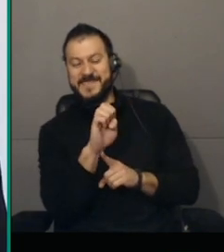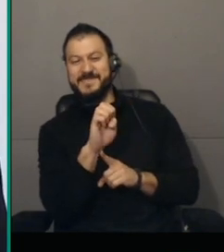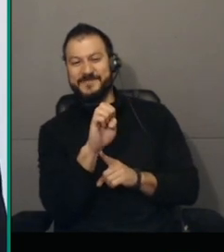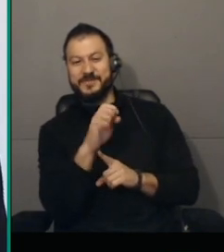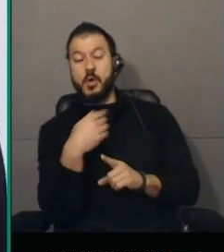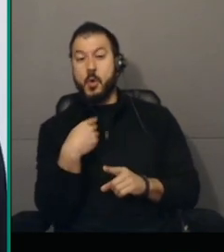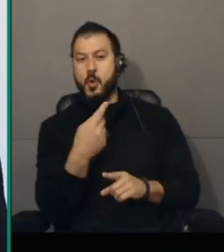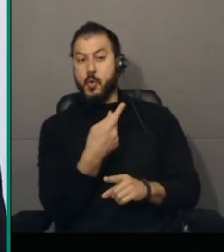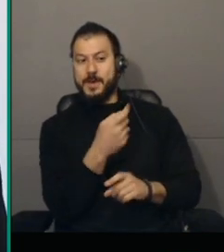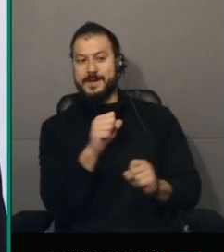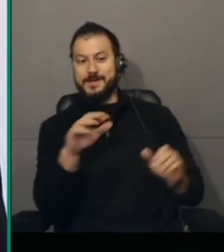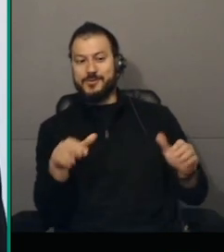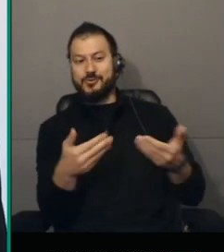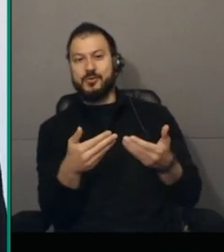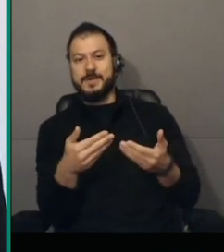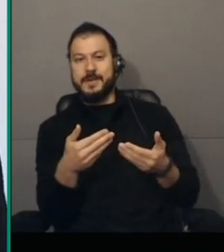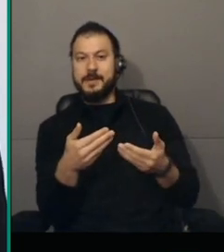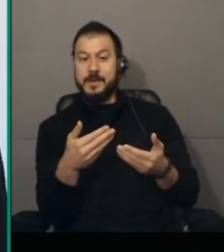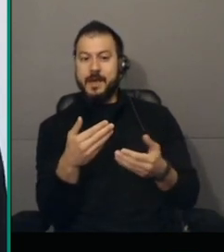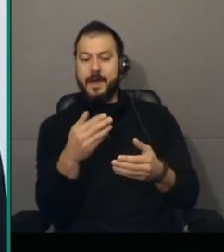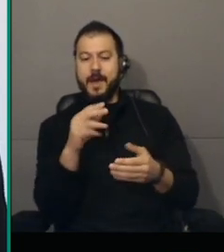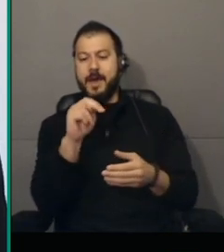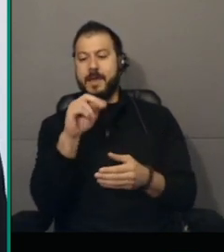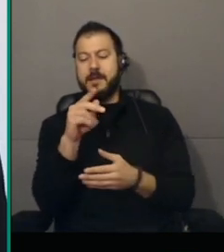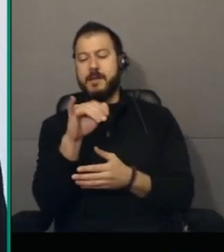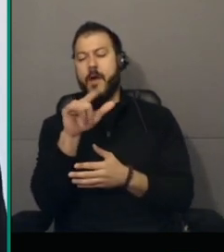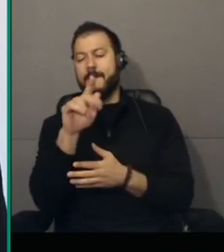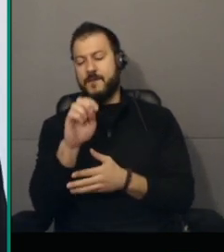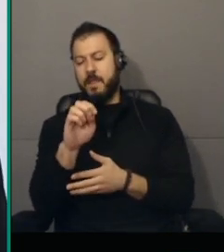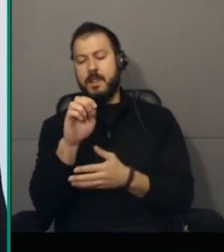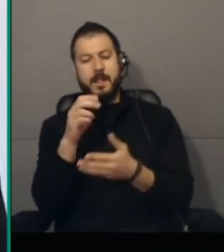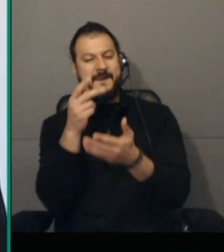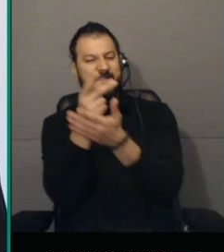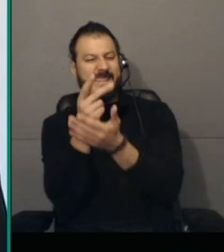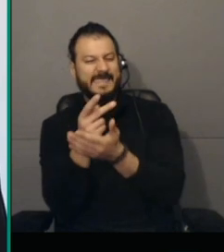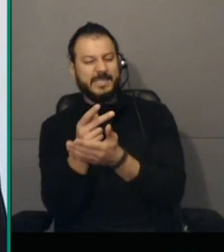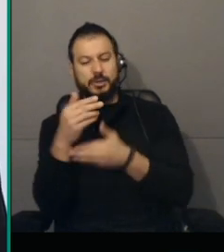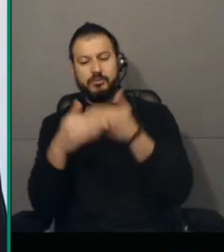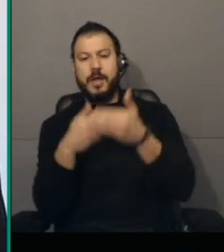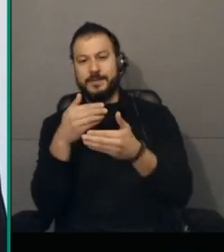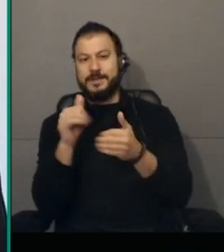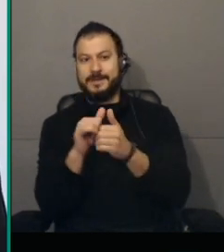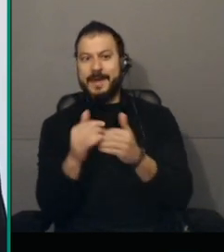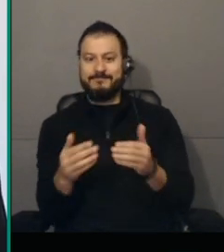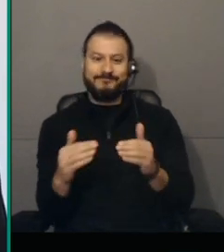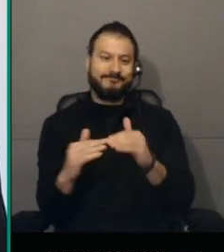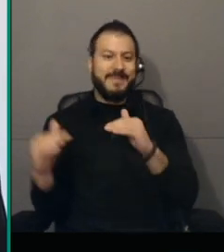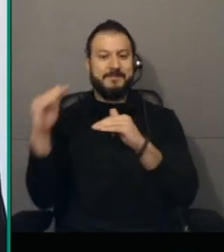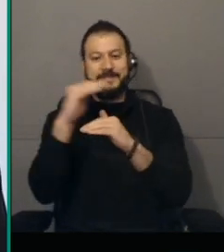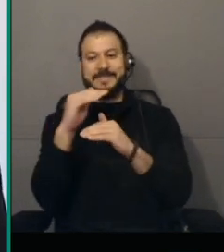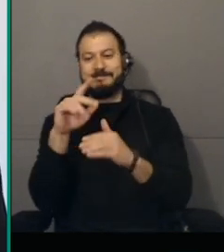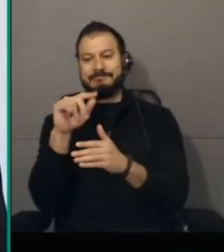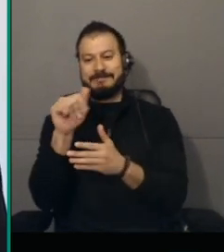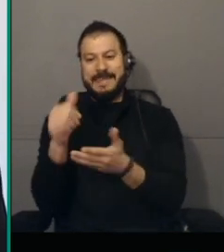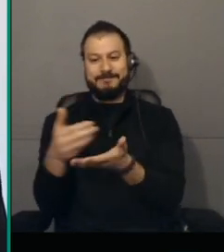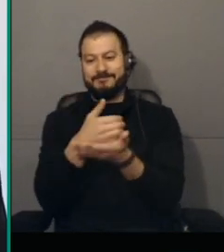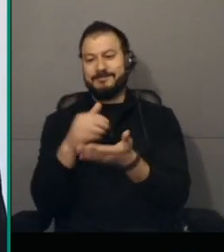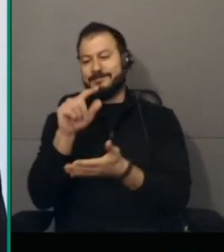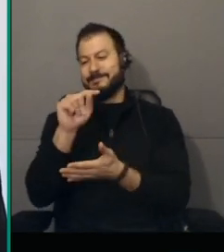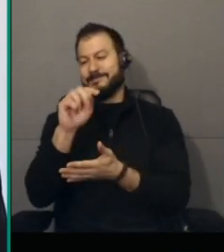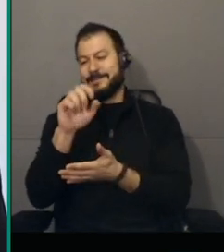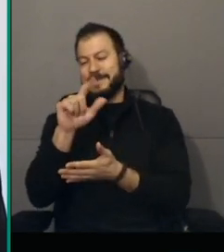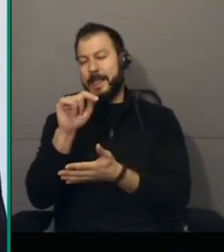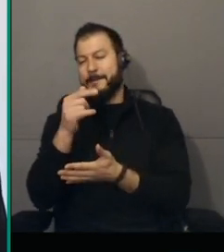so that we may introduce a novel validation process that leverages client telemetry to automatically